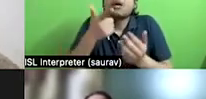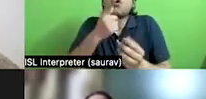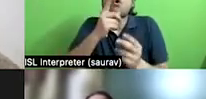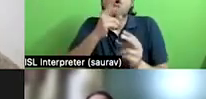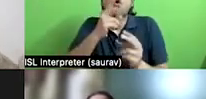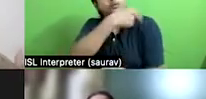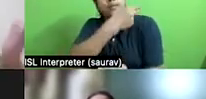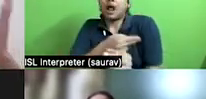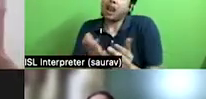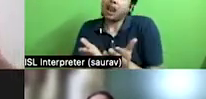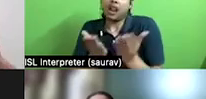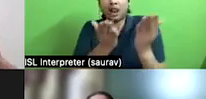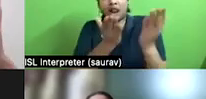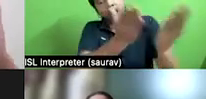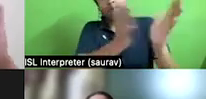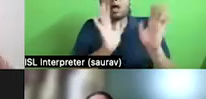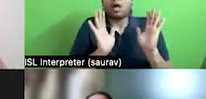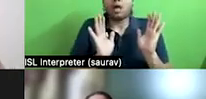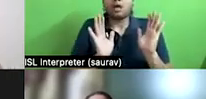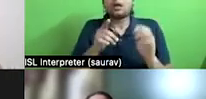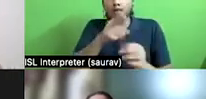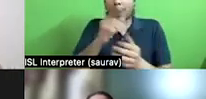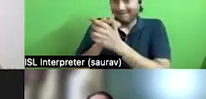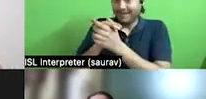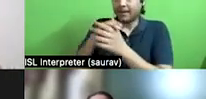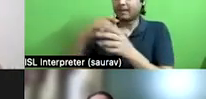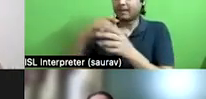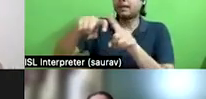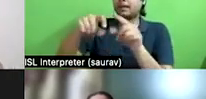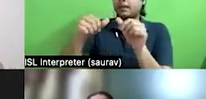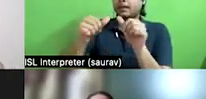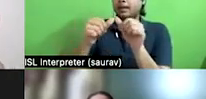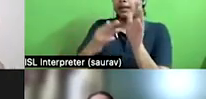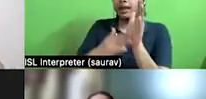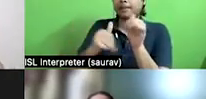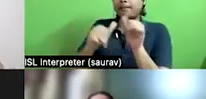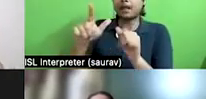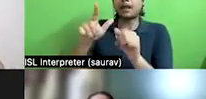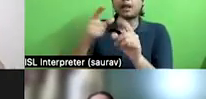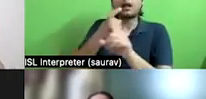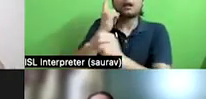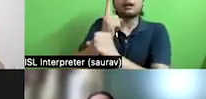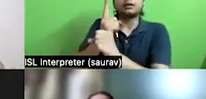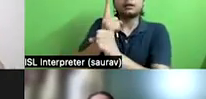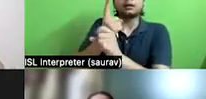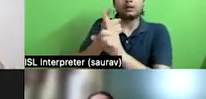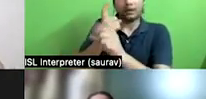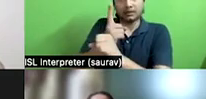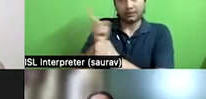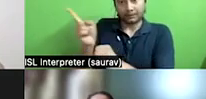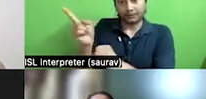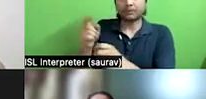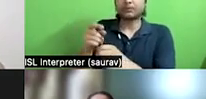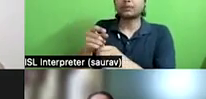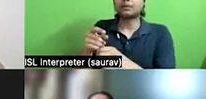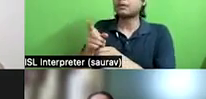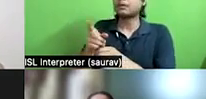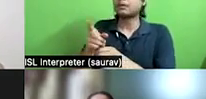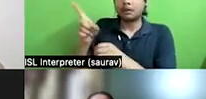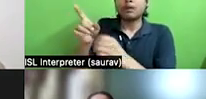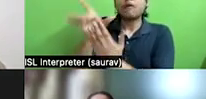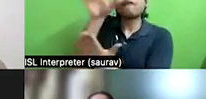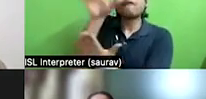Kamal, and he just showed me a form which shows if you're coming and you're going to be a patient in